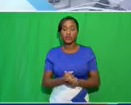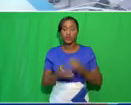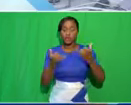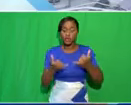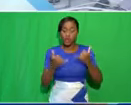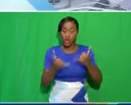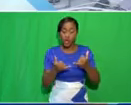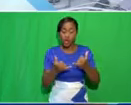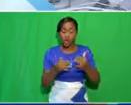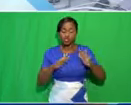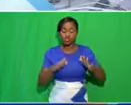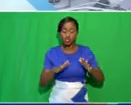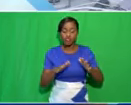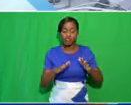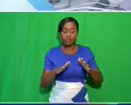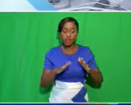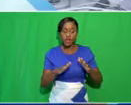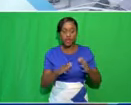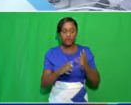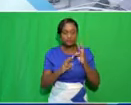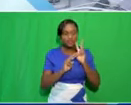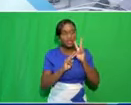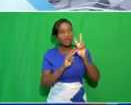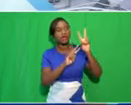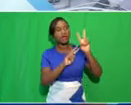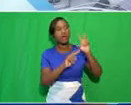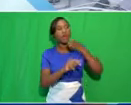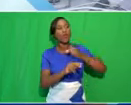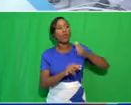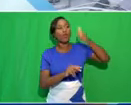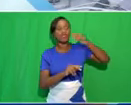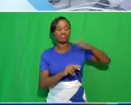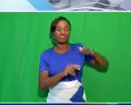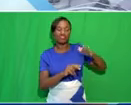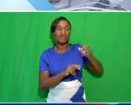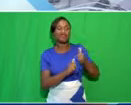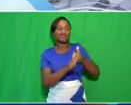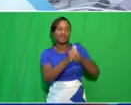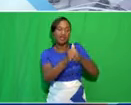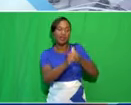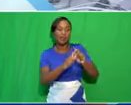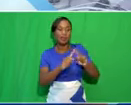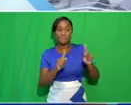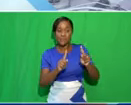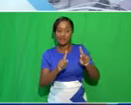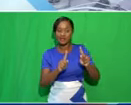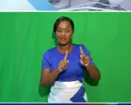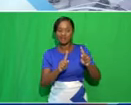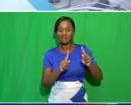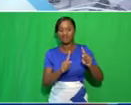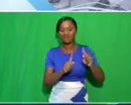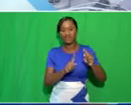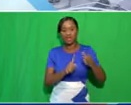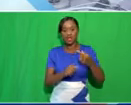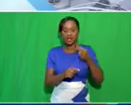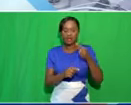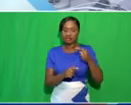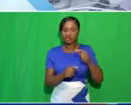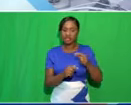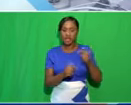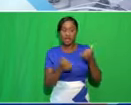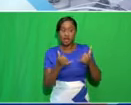their peers for supervision, the older peers. And the older peers, sometimes we find there's where peer pressure comes in because they're introduced to things